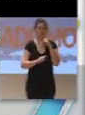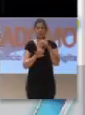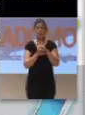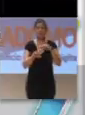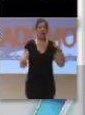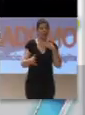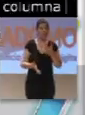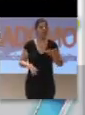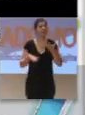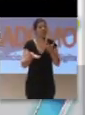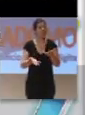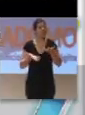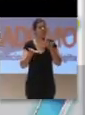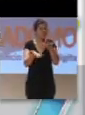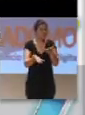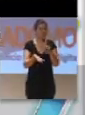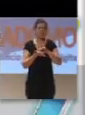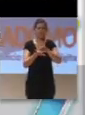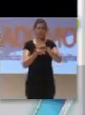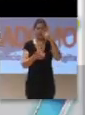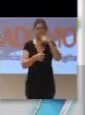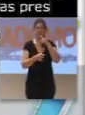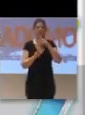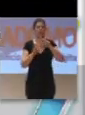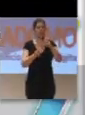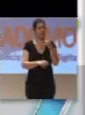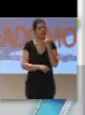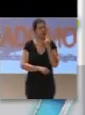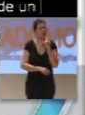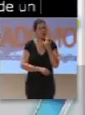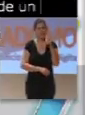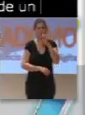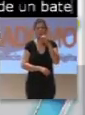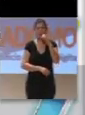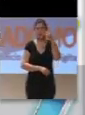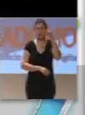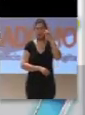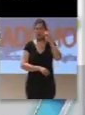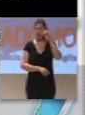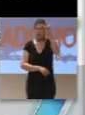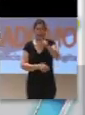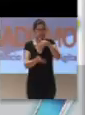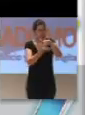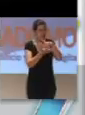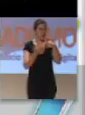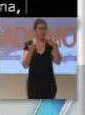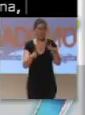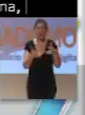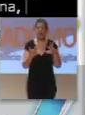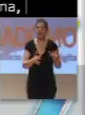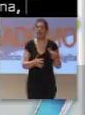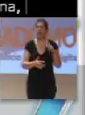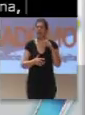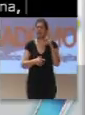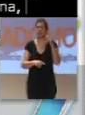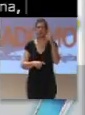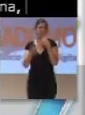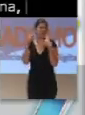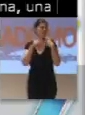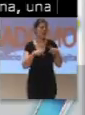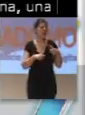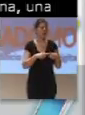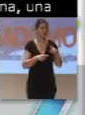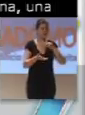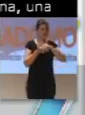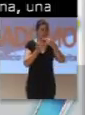that certain equipments that, for instance, cannot be used with water, so they cannot be used in the shower. But there are certain things such